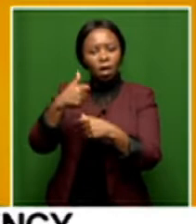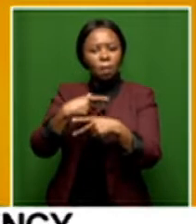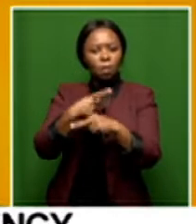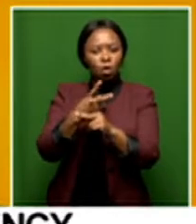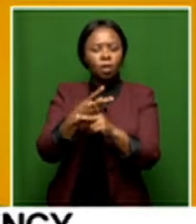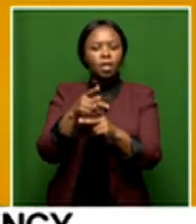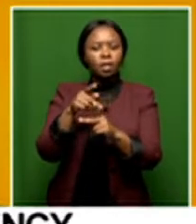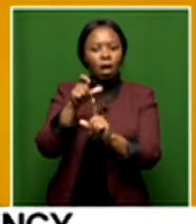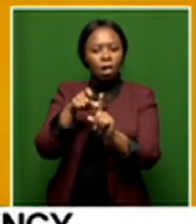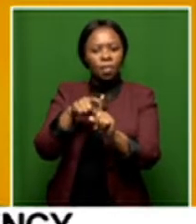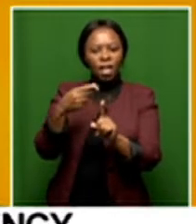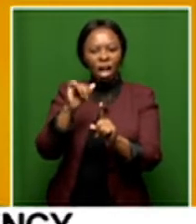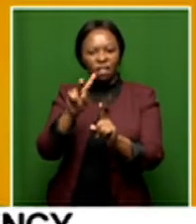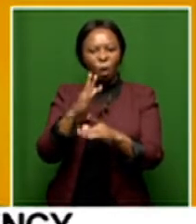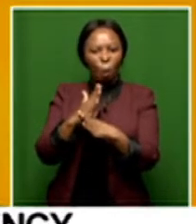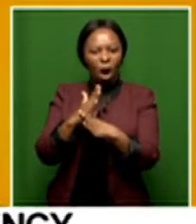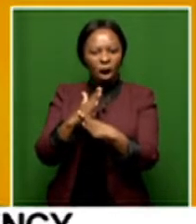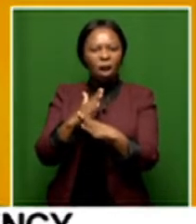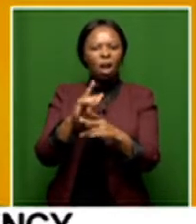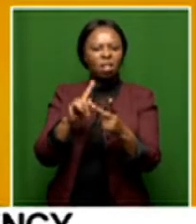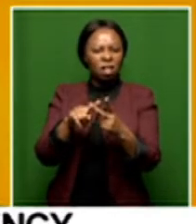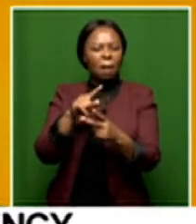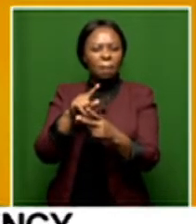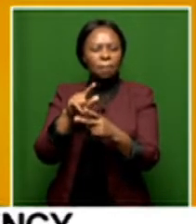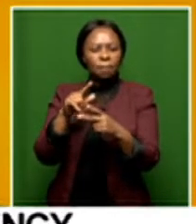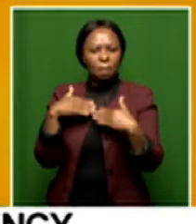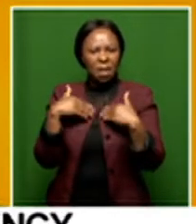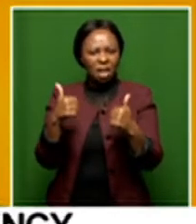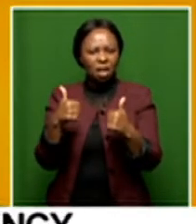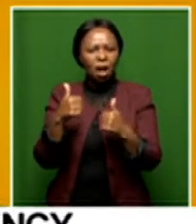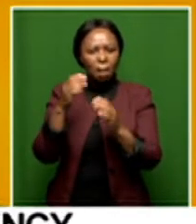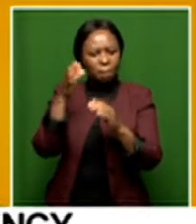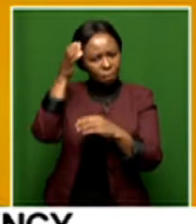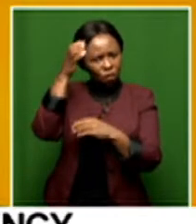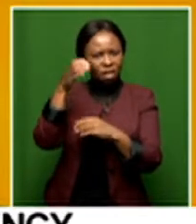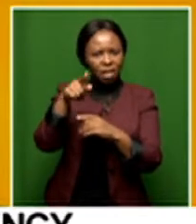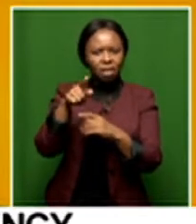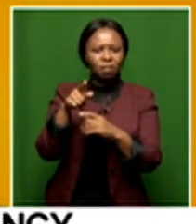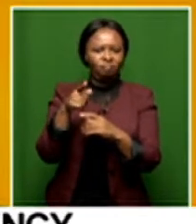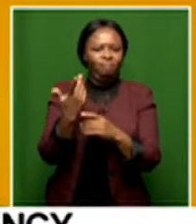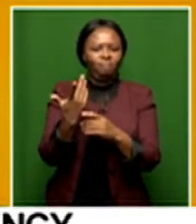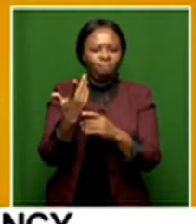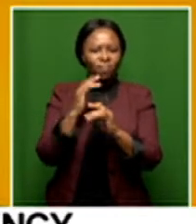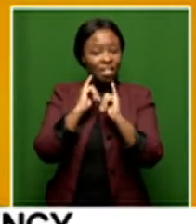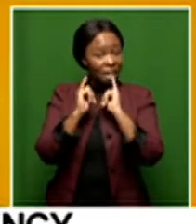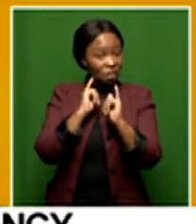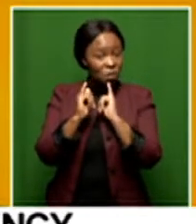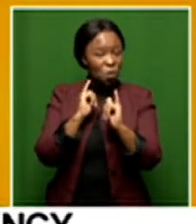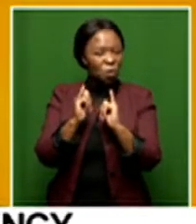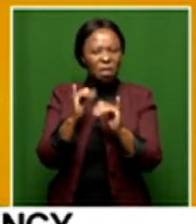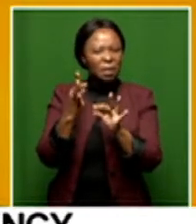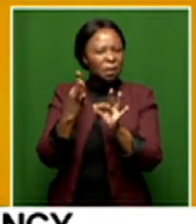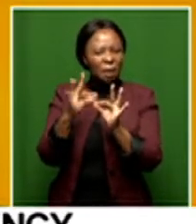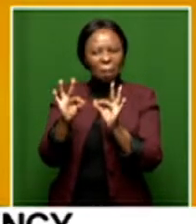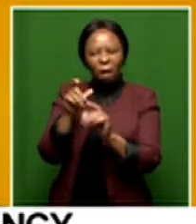and HIV work, wears so many medical hats that Professor Helen Rees, for this interview, can we just simply